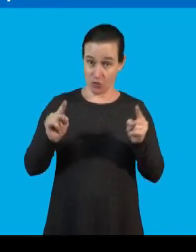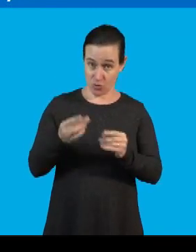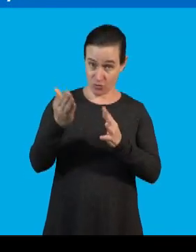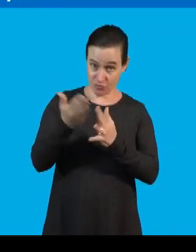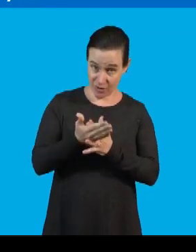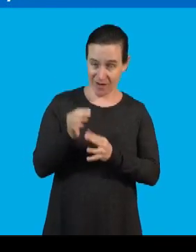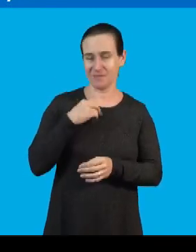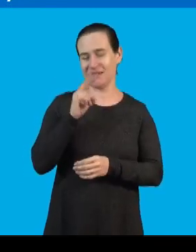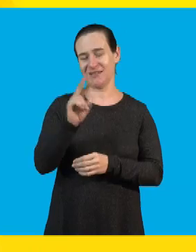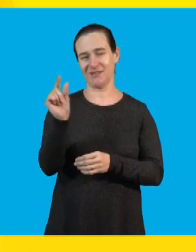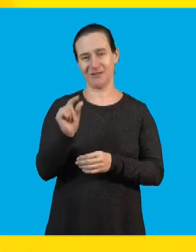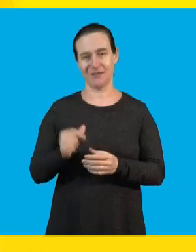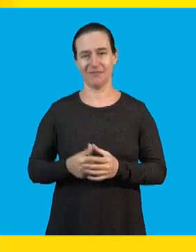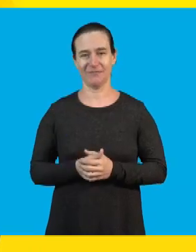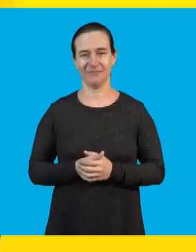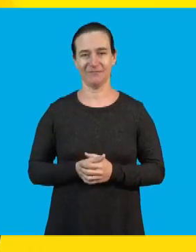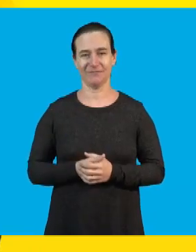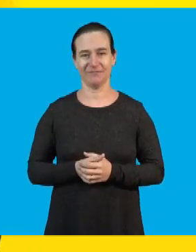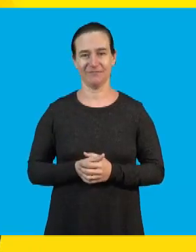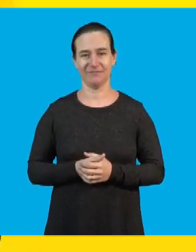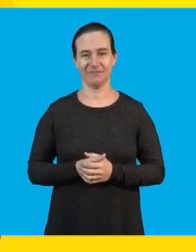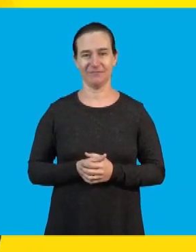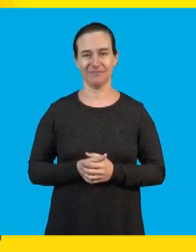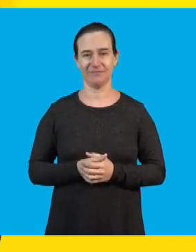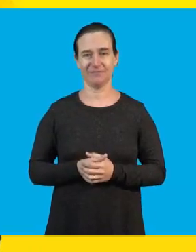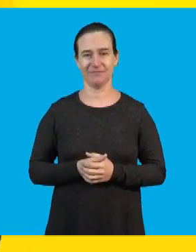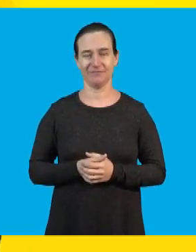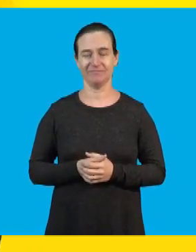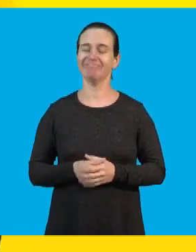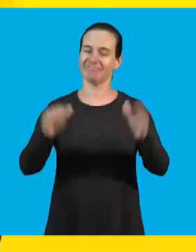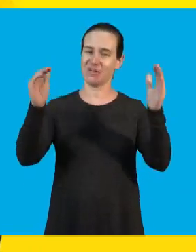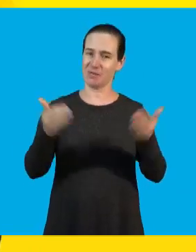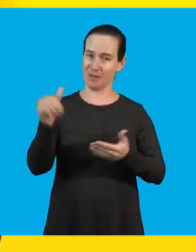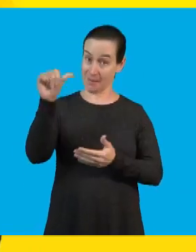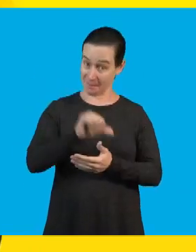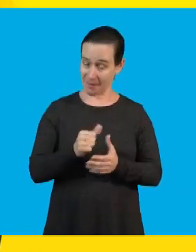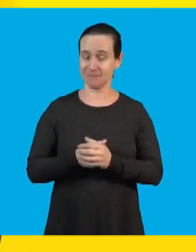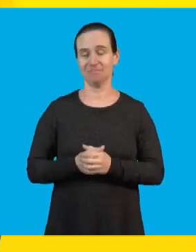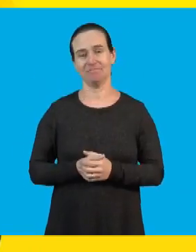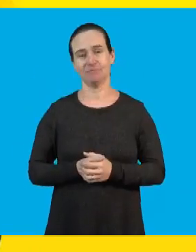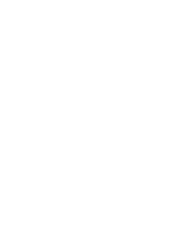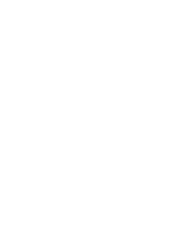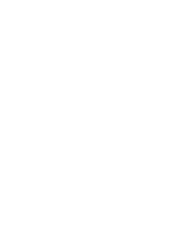for attending the session. Learners, we are now going to a short ad break. I will see you soon.